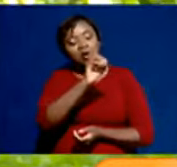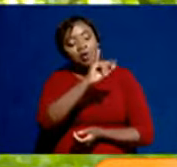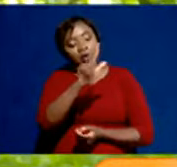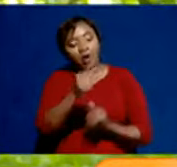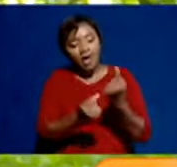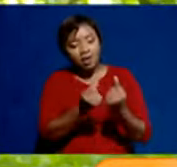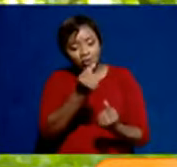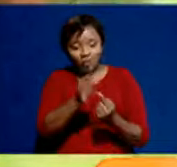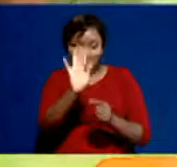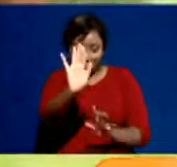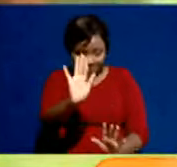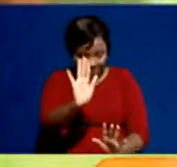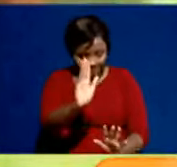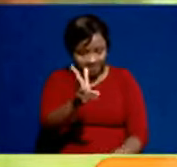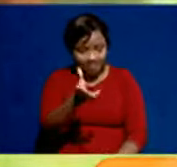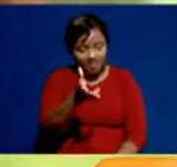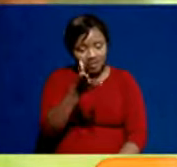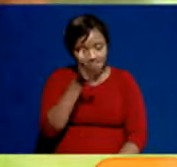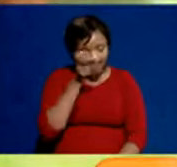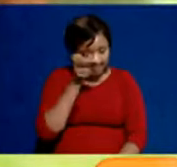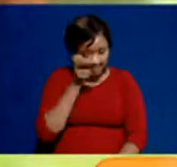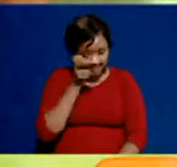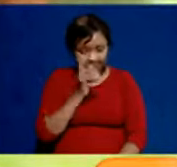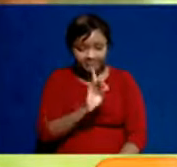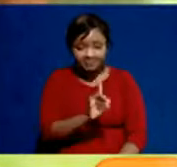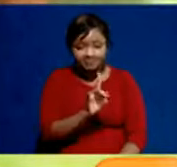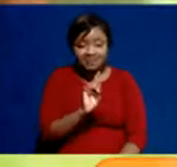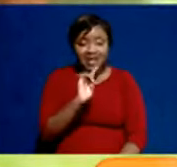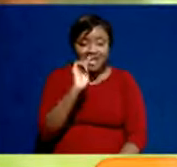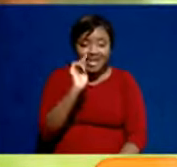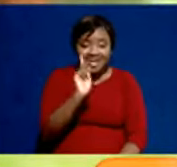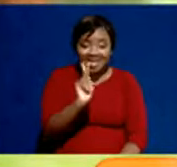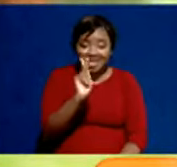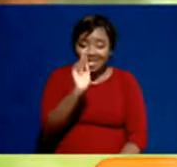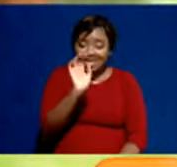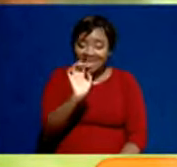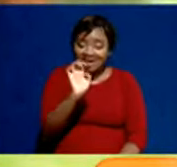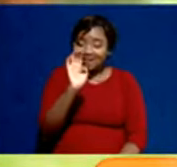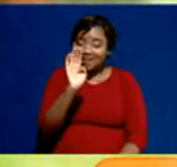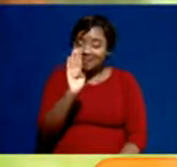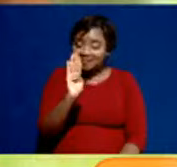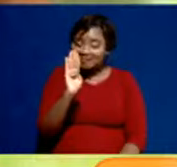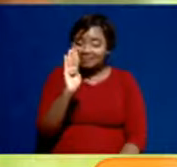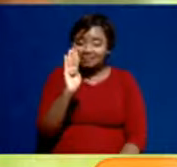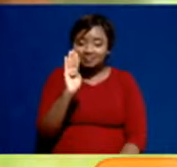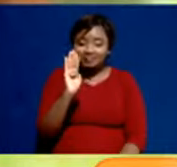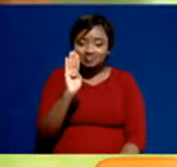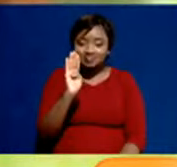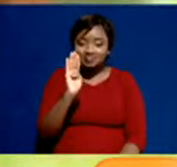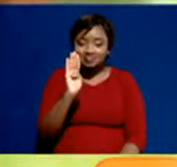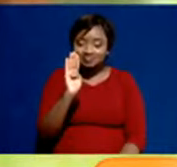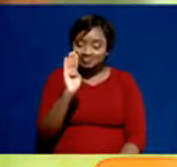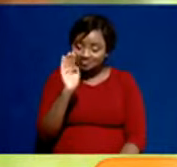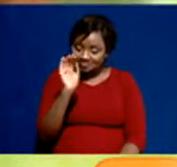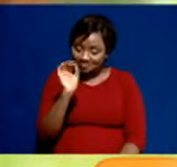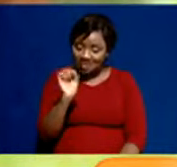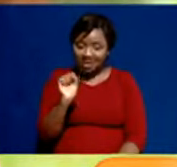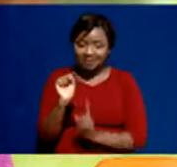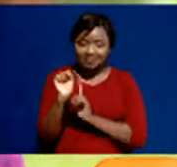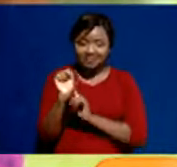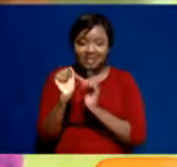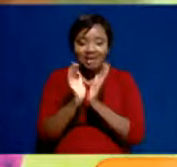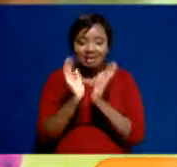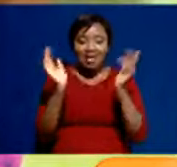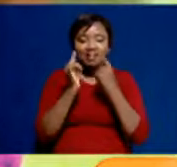investigation. Listen, it is the Kenya Bureau of Standards made a public announcement. That's correct.